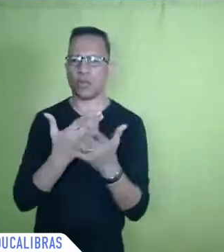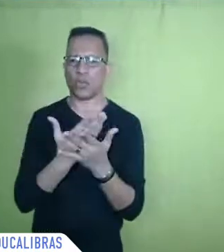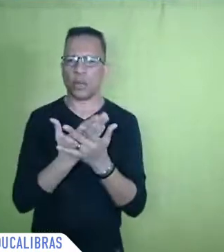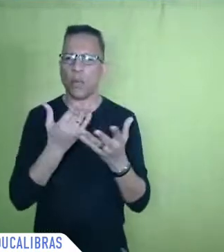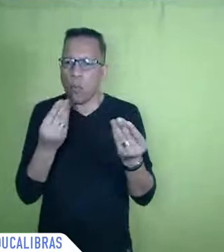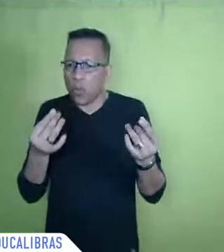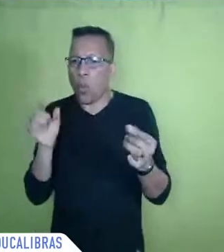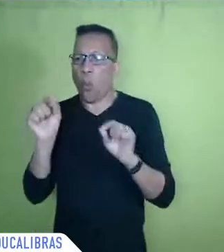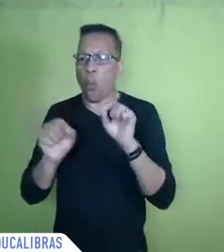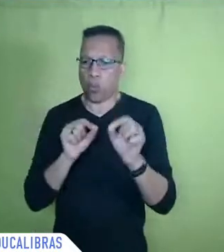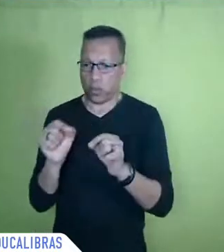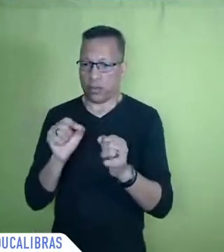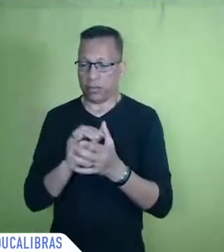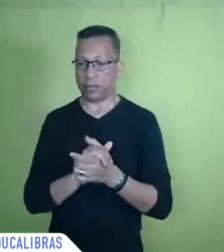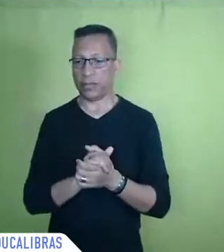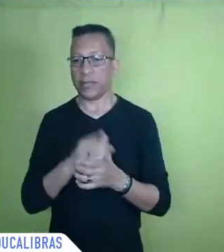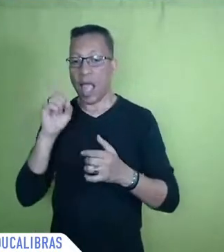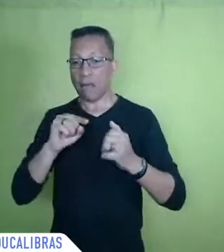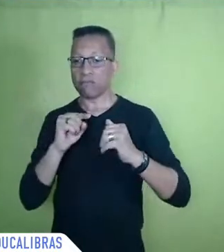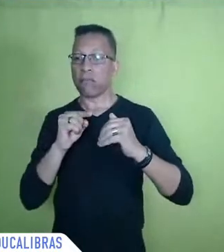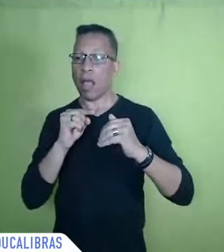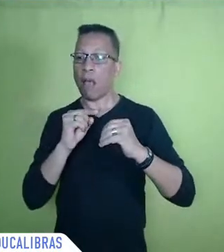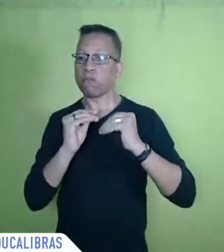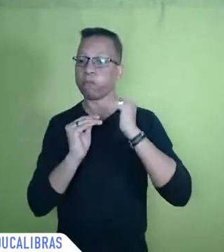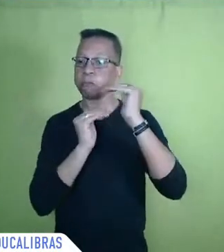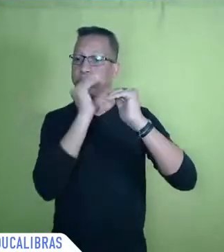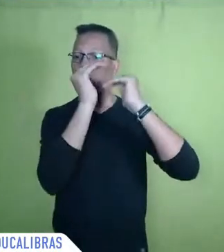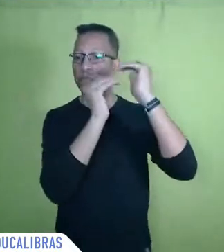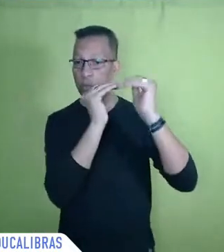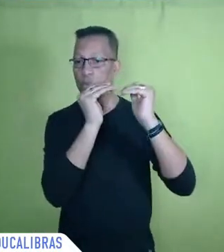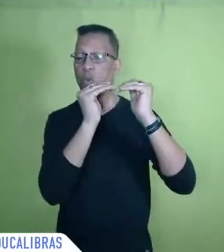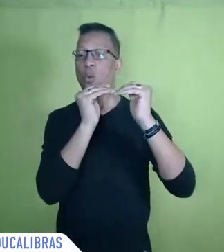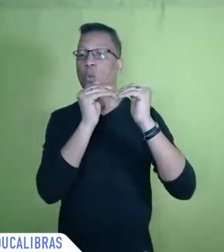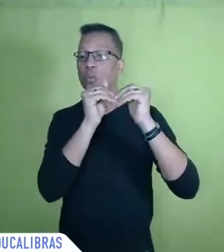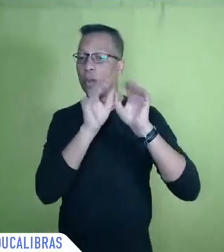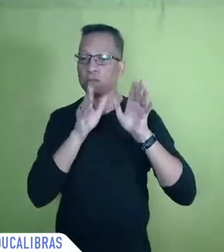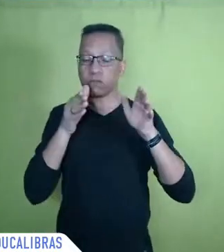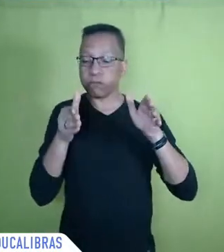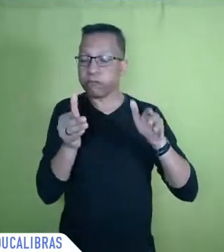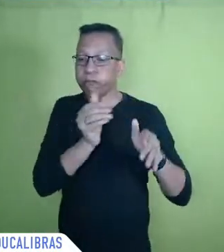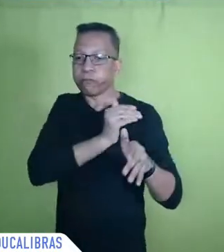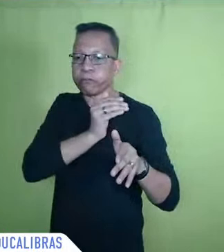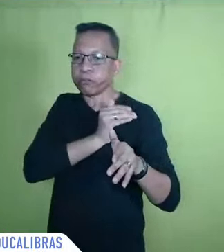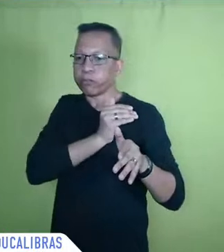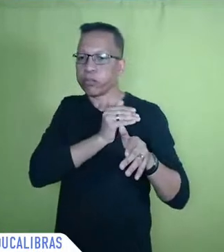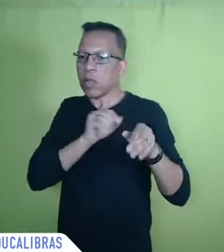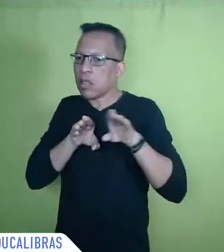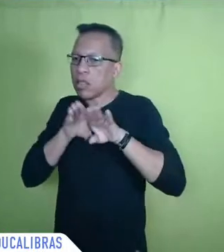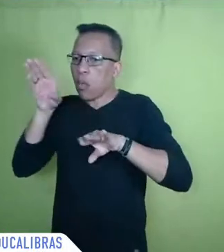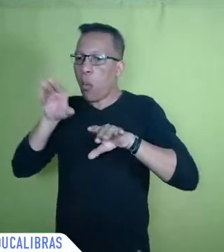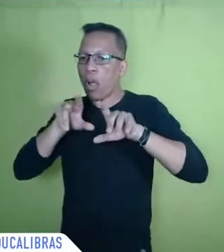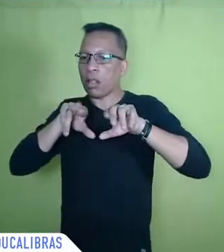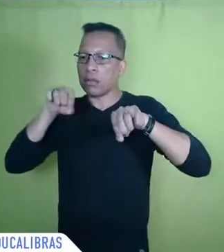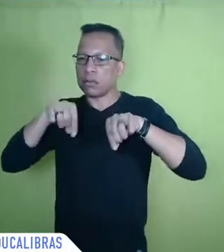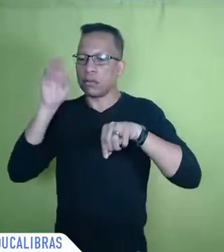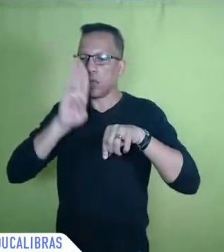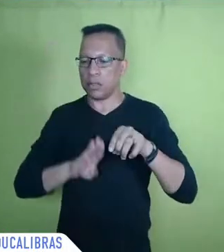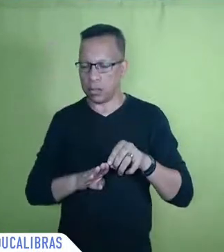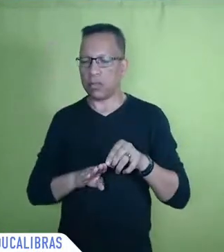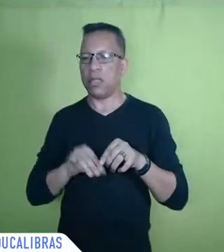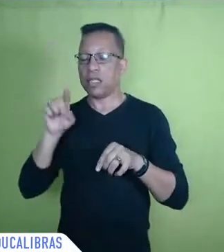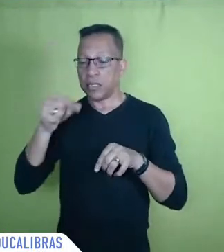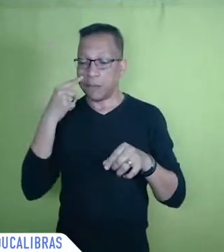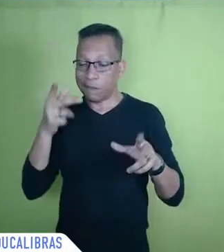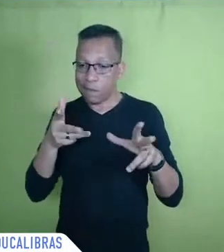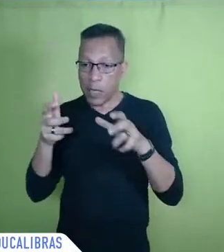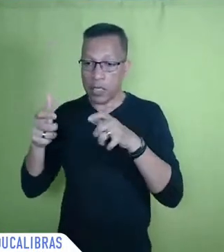in Brazil. And what you find is that it's not constant. Inequality has not evolved in a constant manner, but in